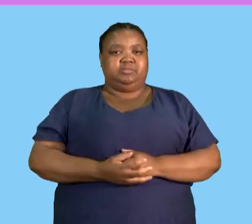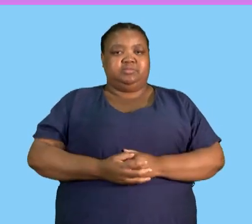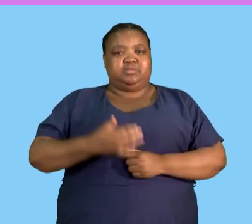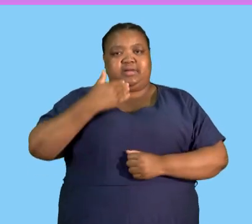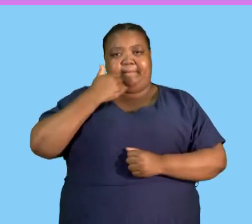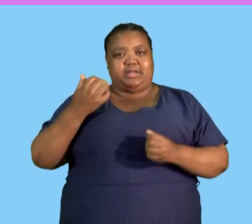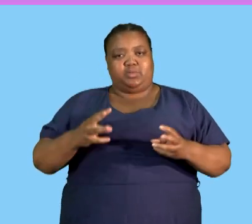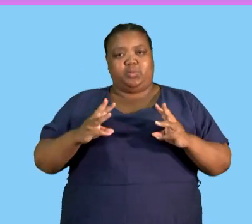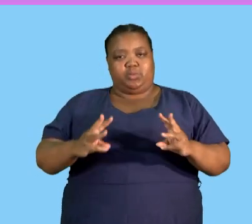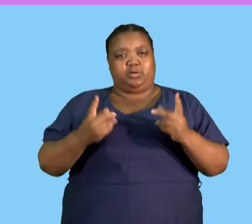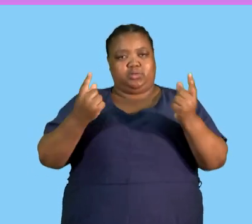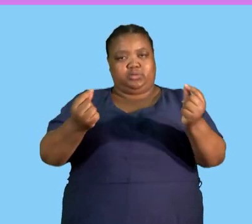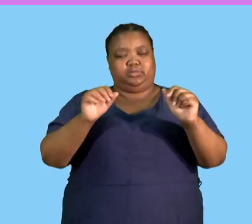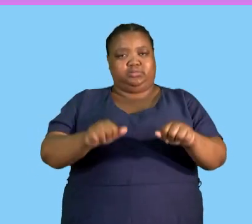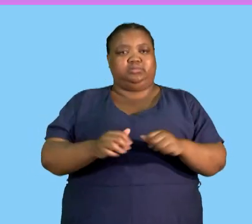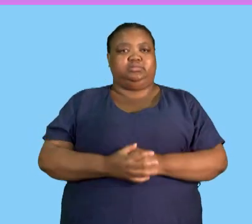way, right?